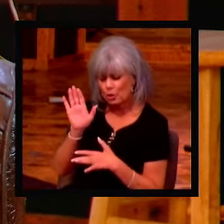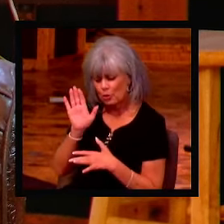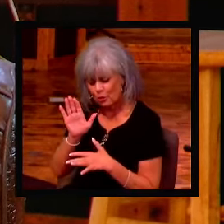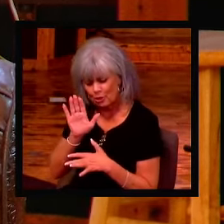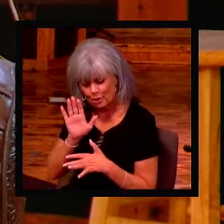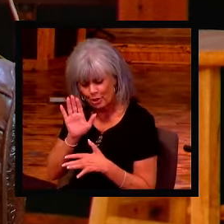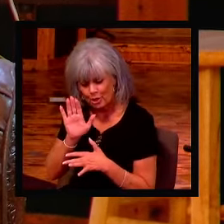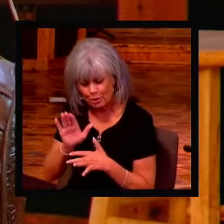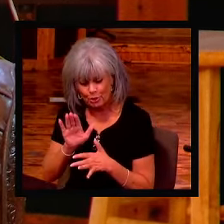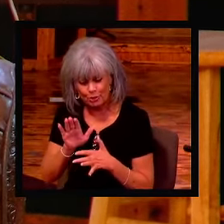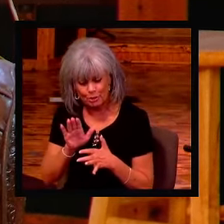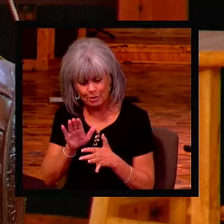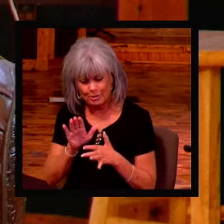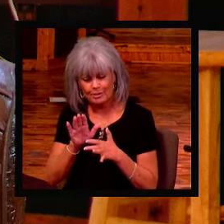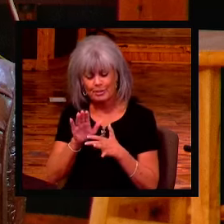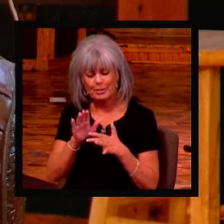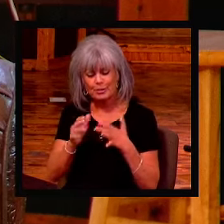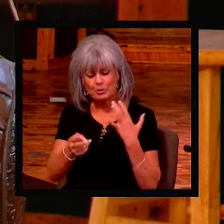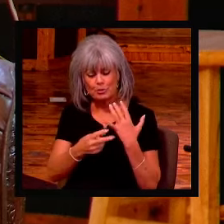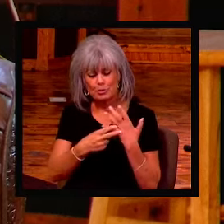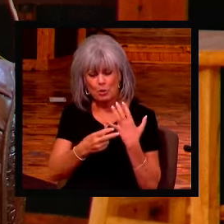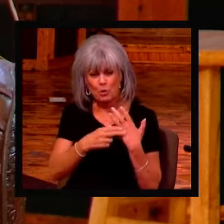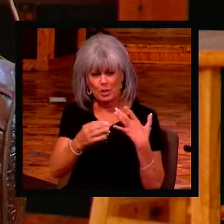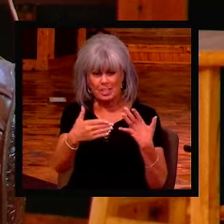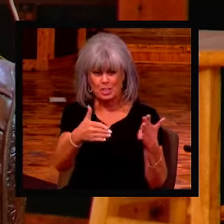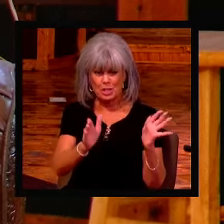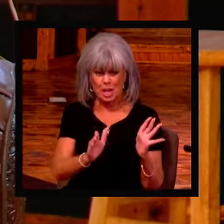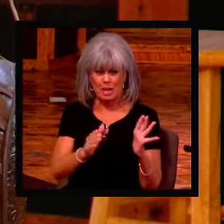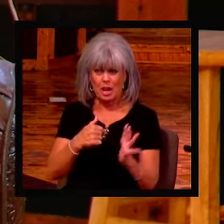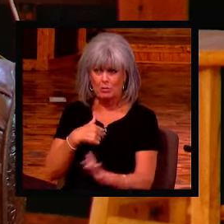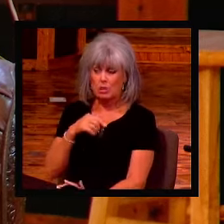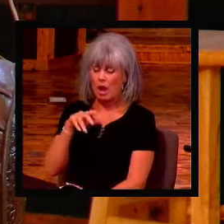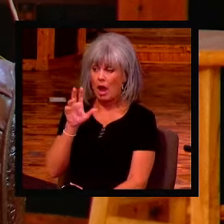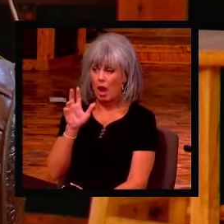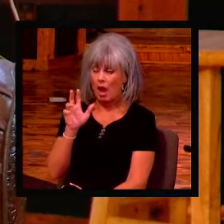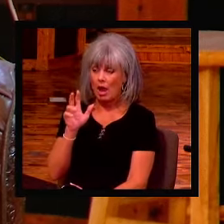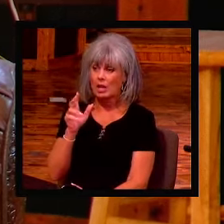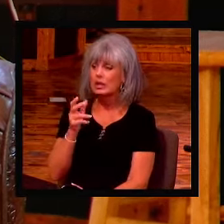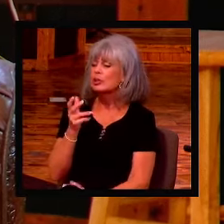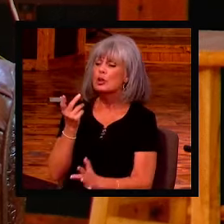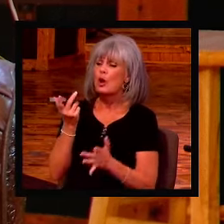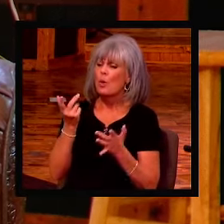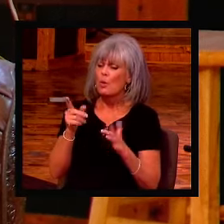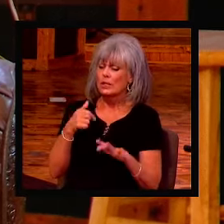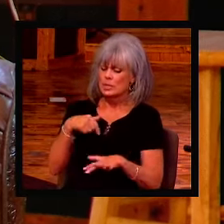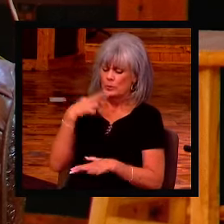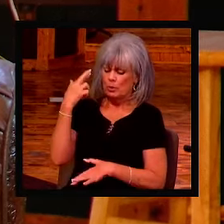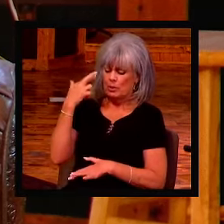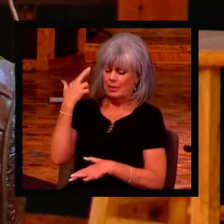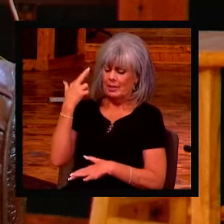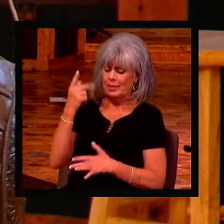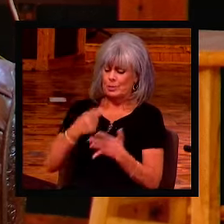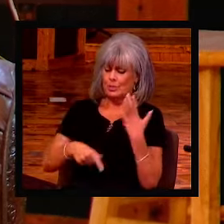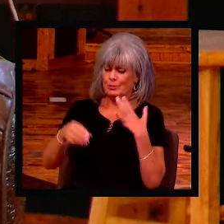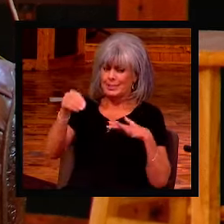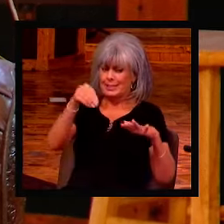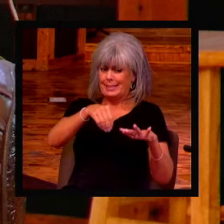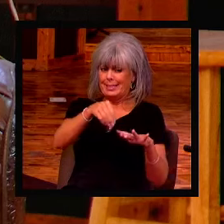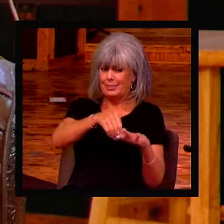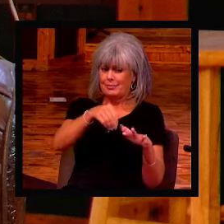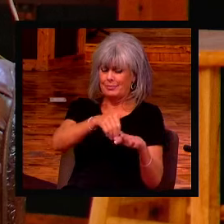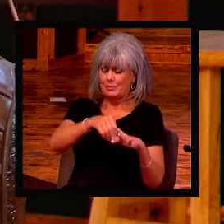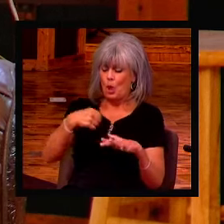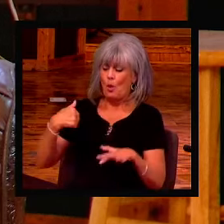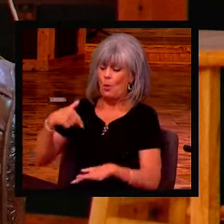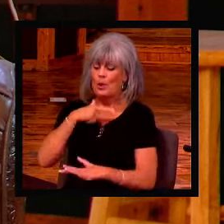I was like, oh. And he said, once we realized what was in that stuff, we